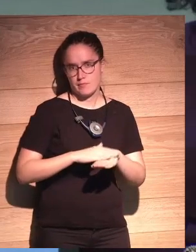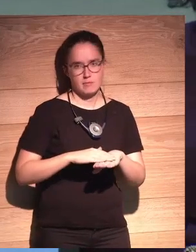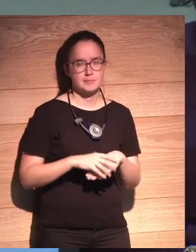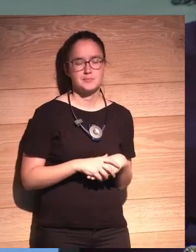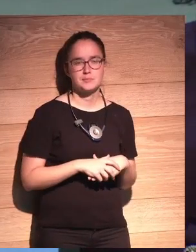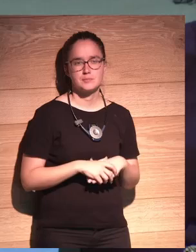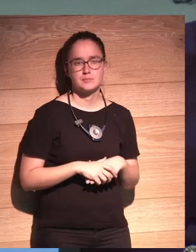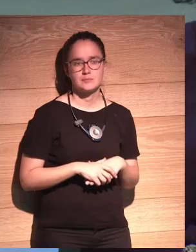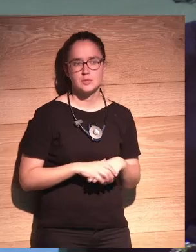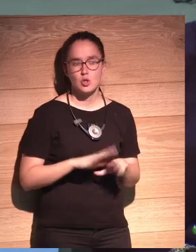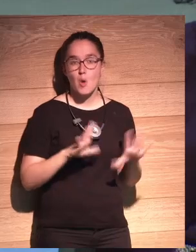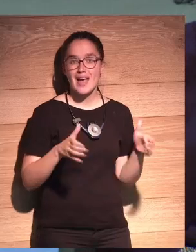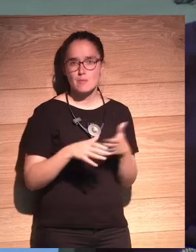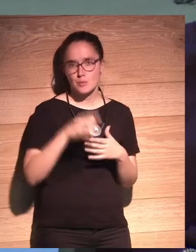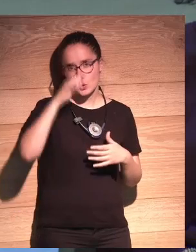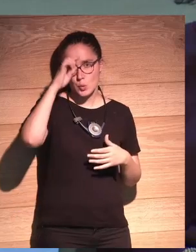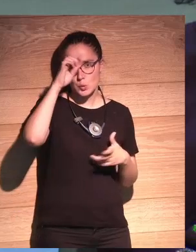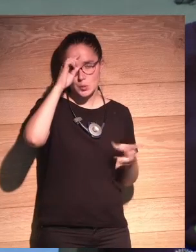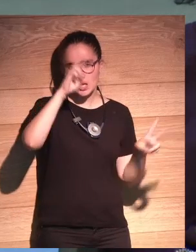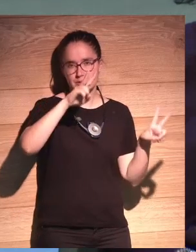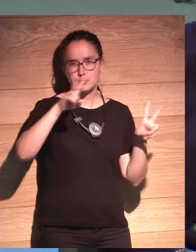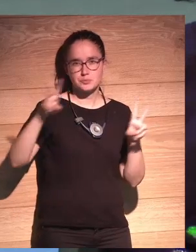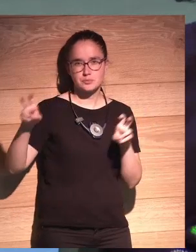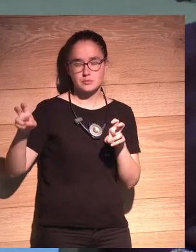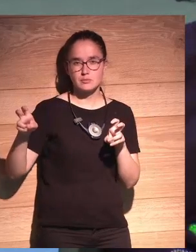cultural and sustainability. As